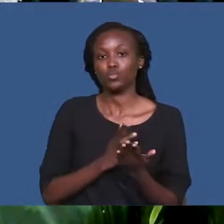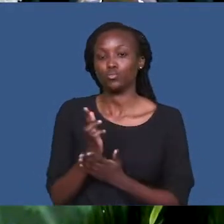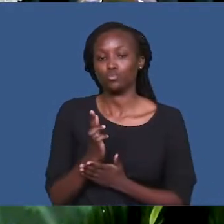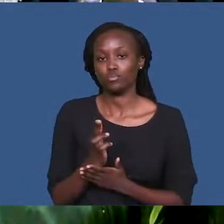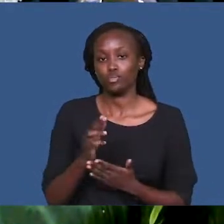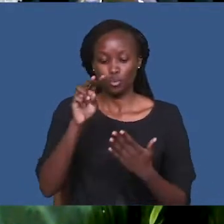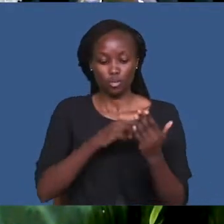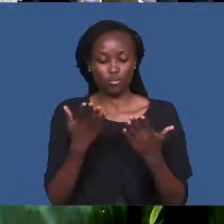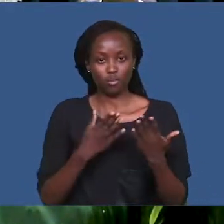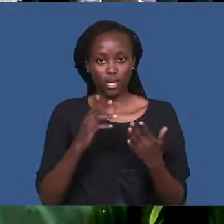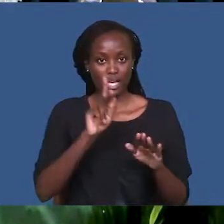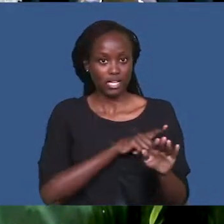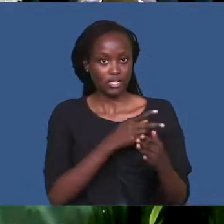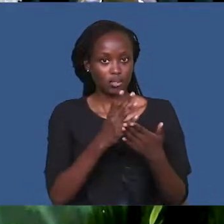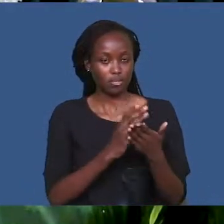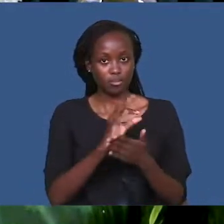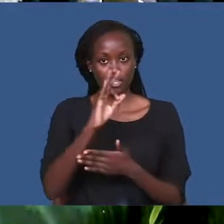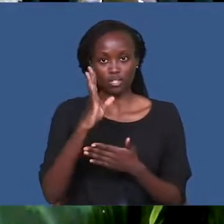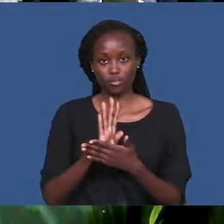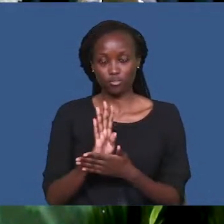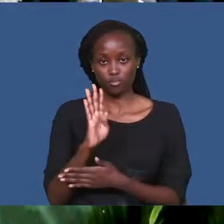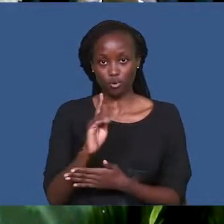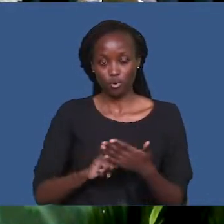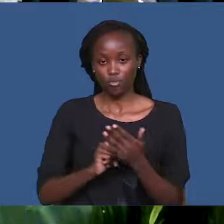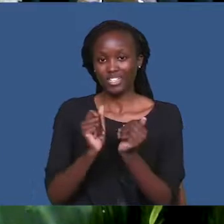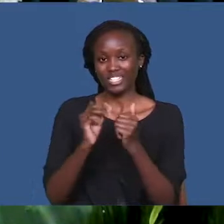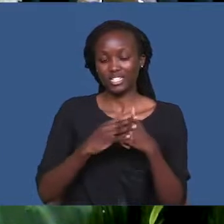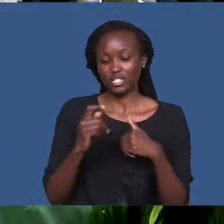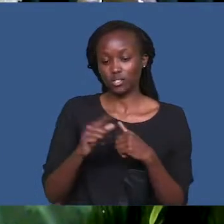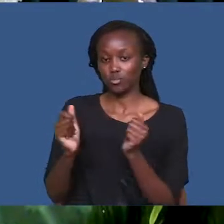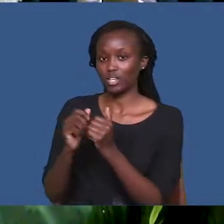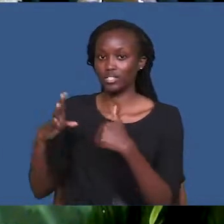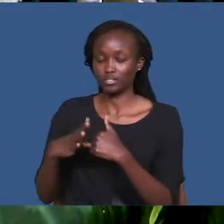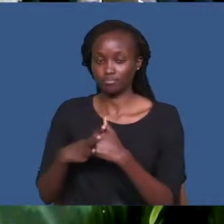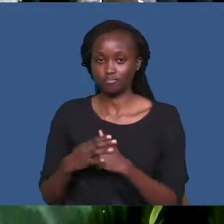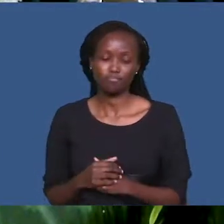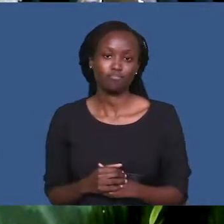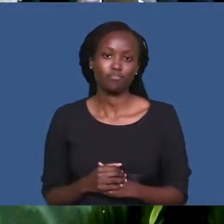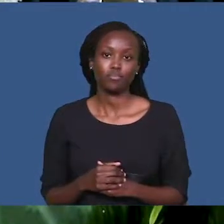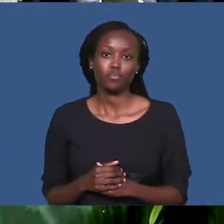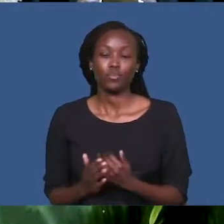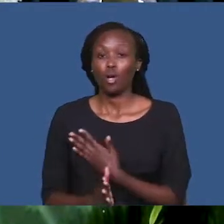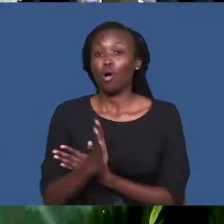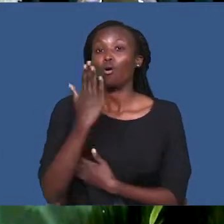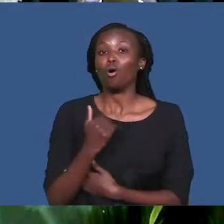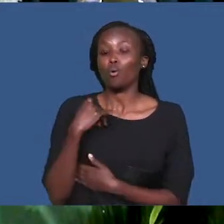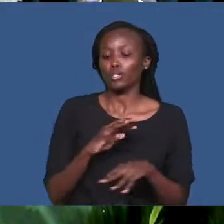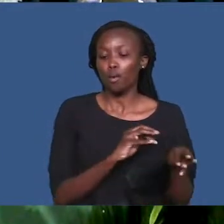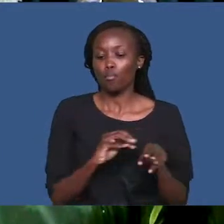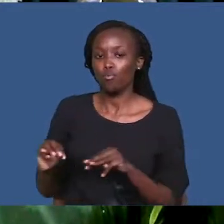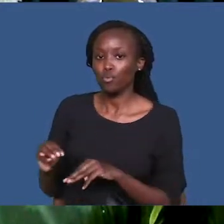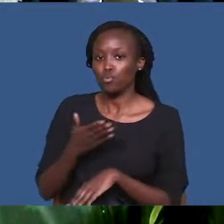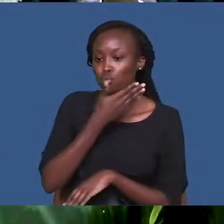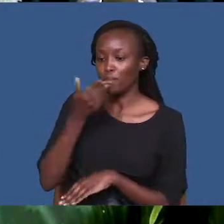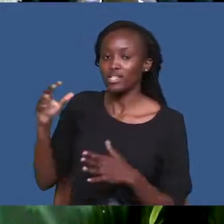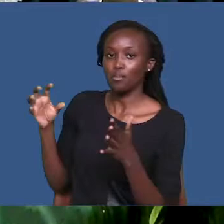to Psalm 34, 18 and 19. Number two, he is moved to establish them in a better circumstances. When the Lord delivers